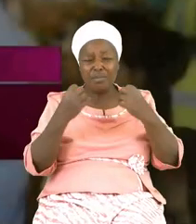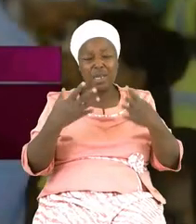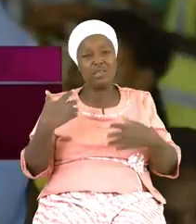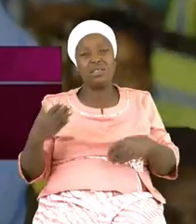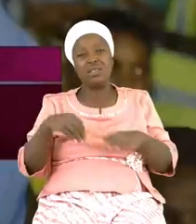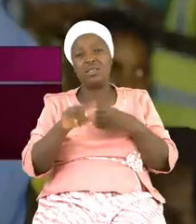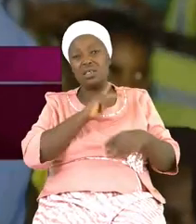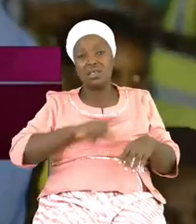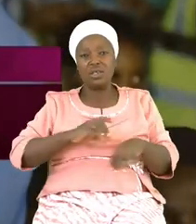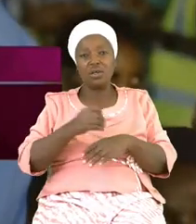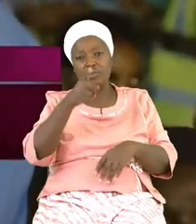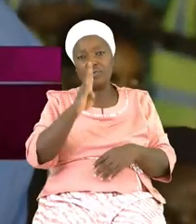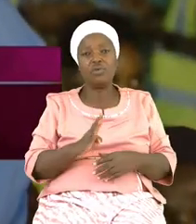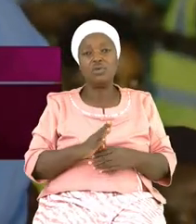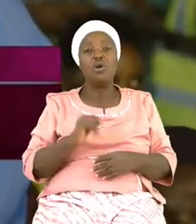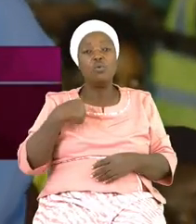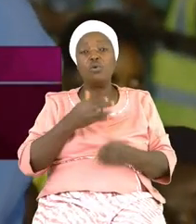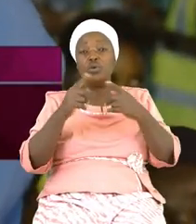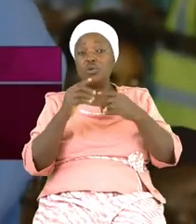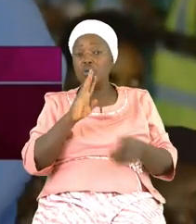Want to be of further help to you.